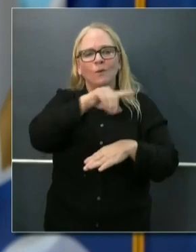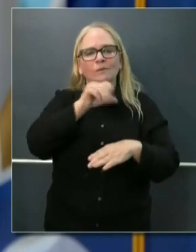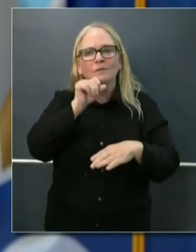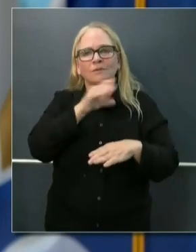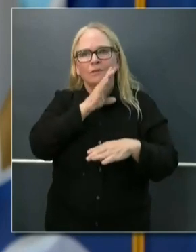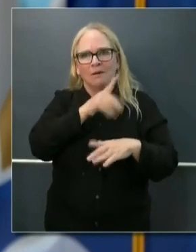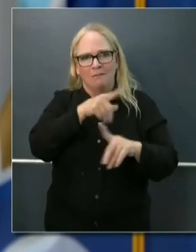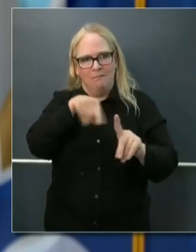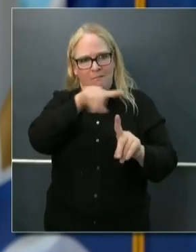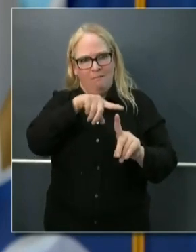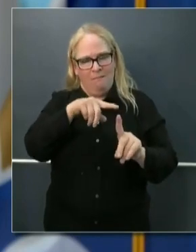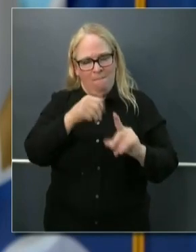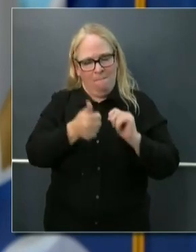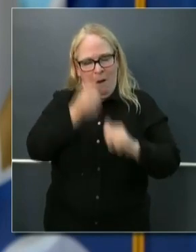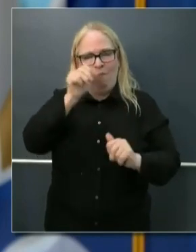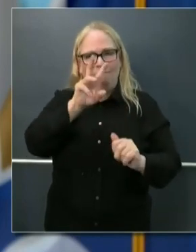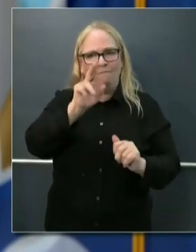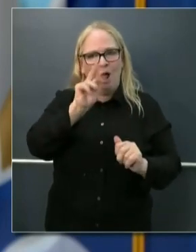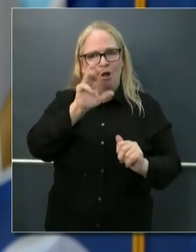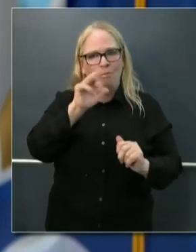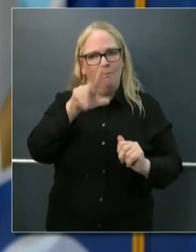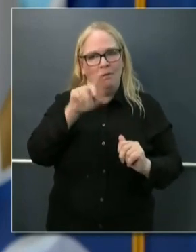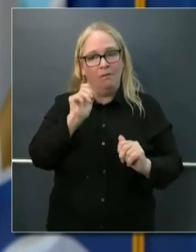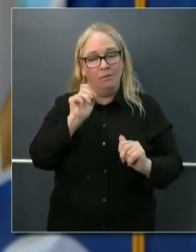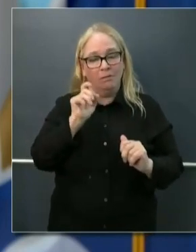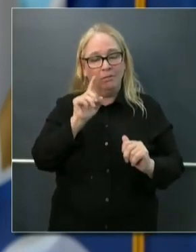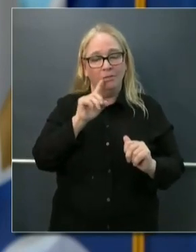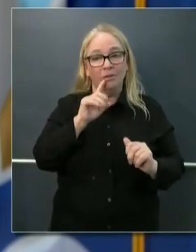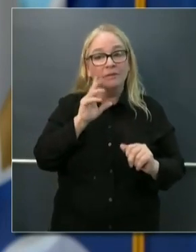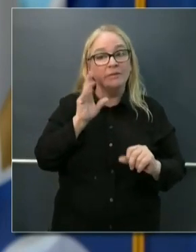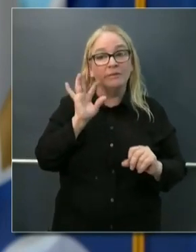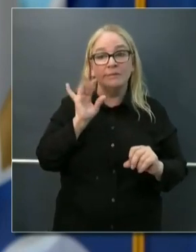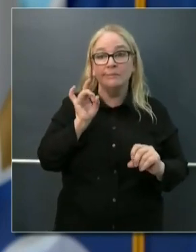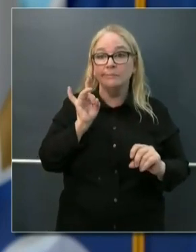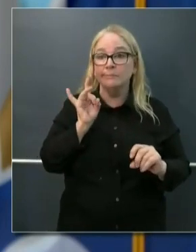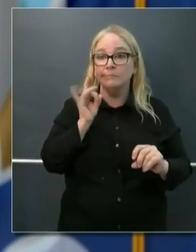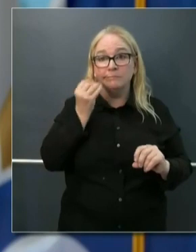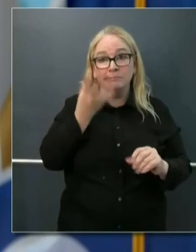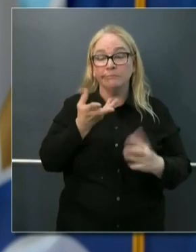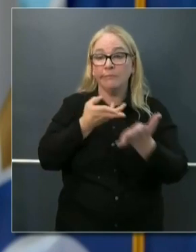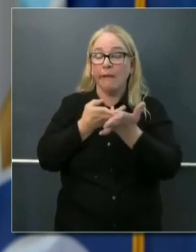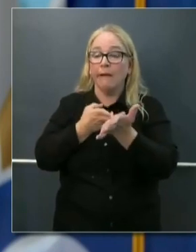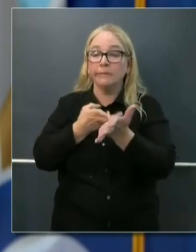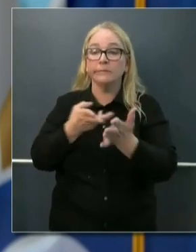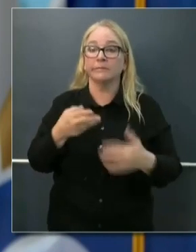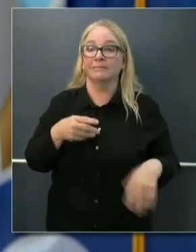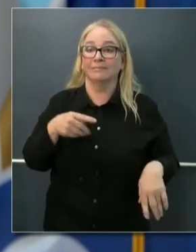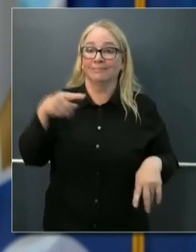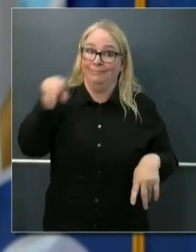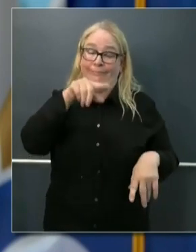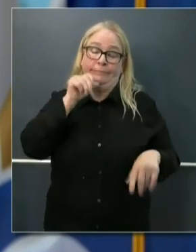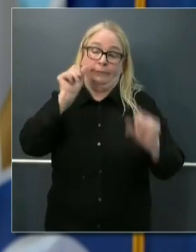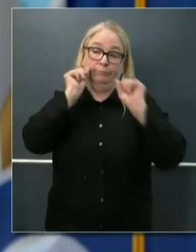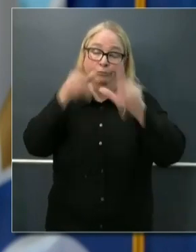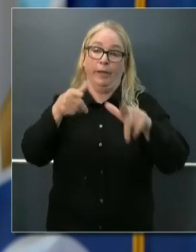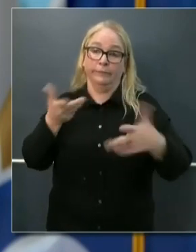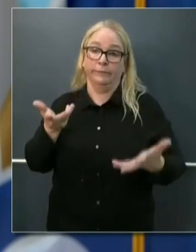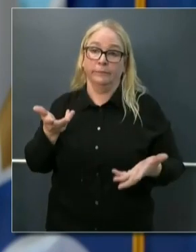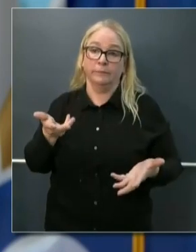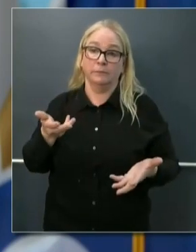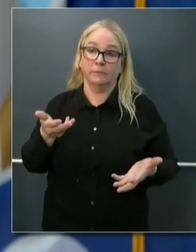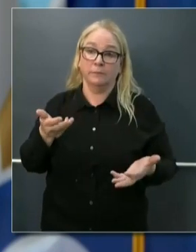protection. And so I think it's just an honest statement, not surprising, I think, to anybody that we would suggest